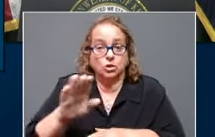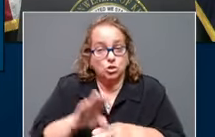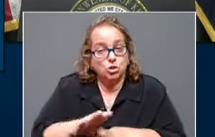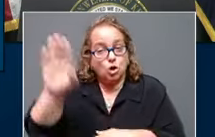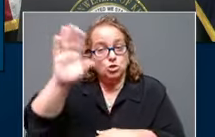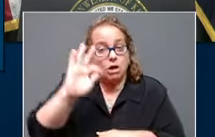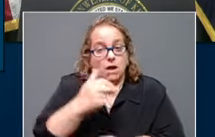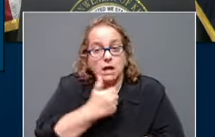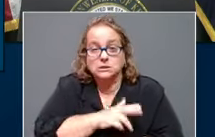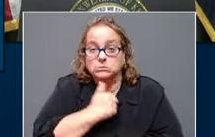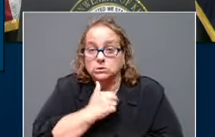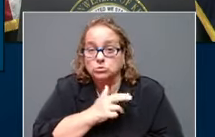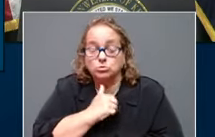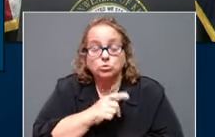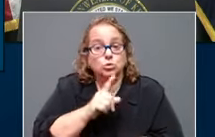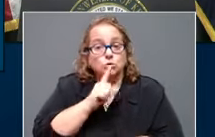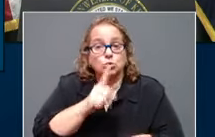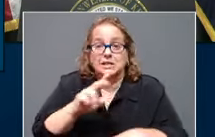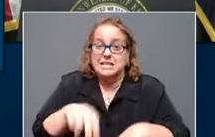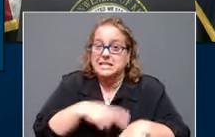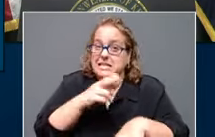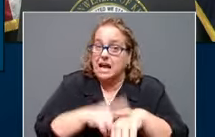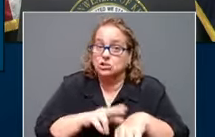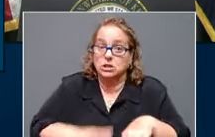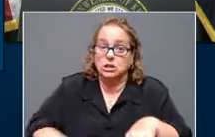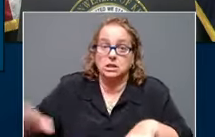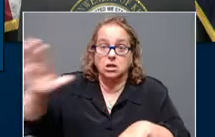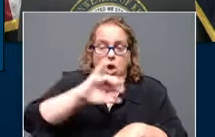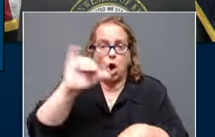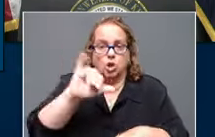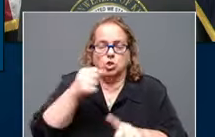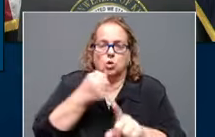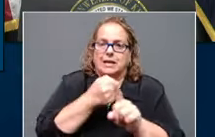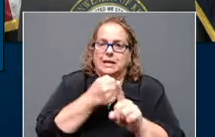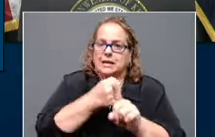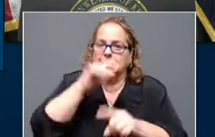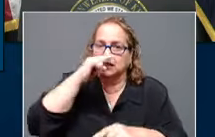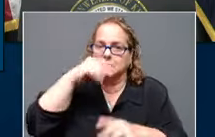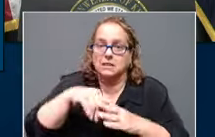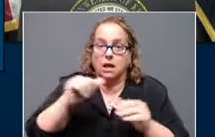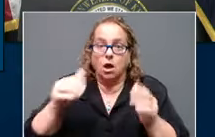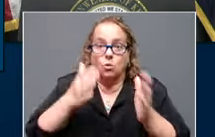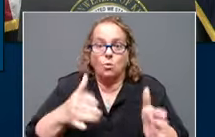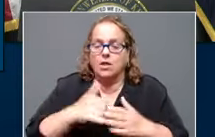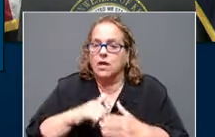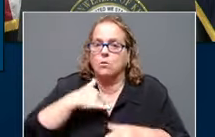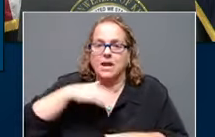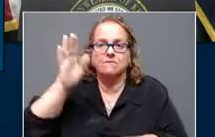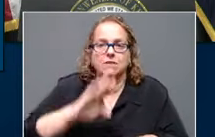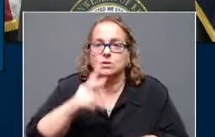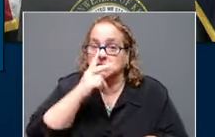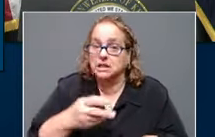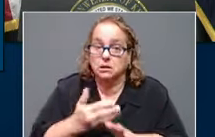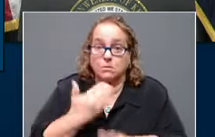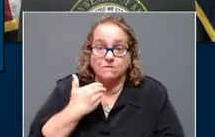average of 192 children with COVID being admitted to U.S. hospitals every day over the past